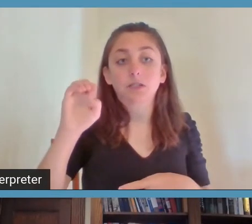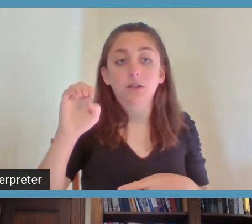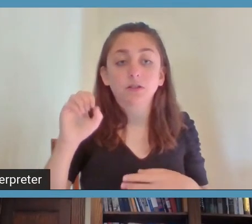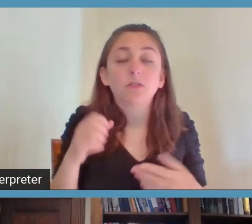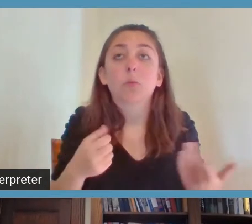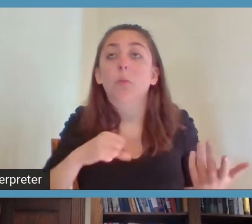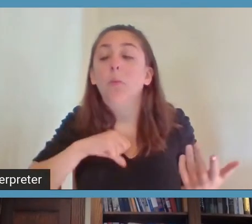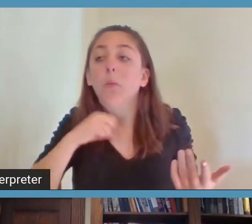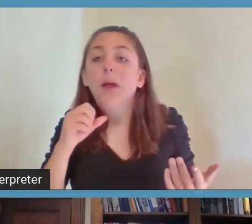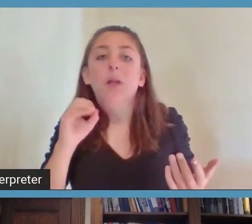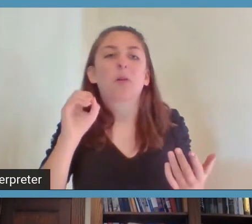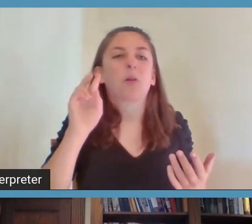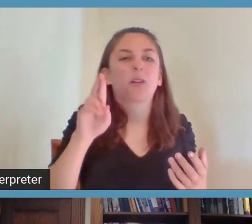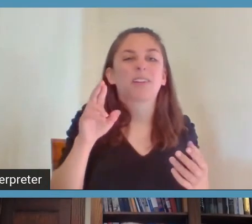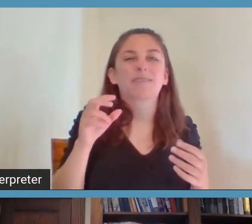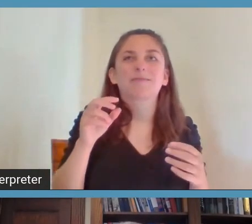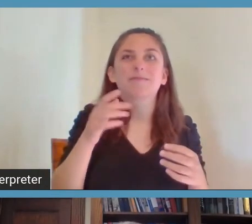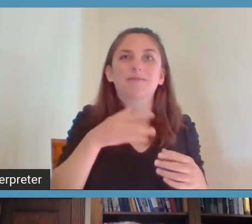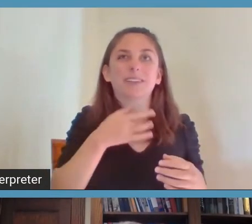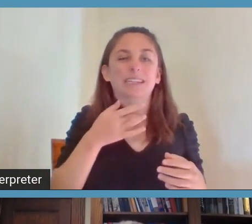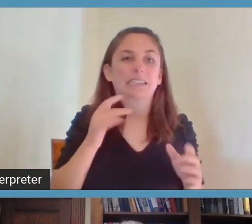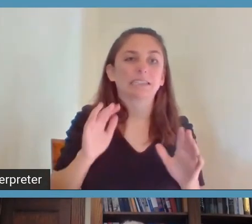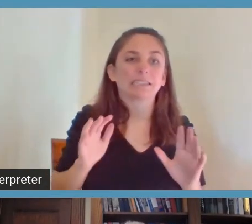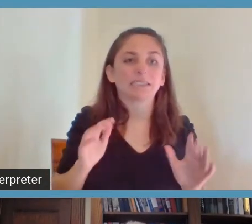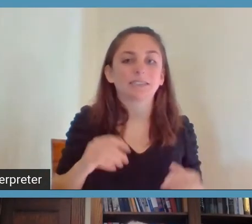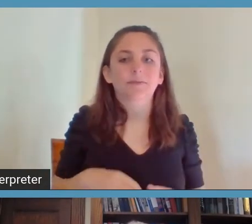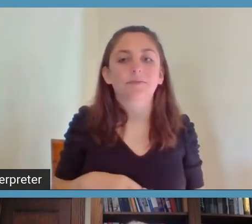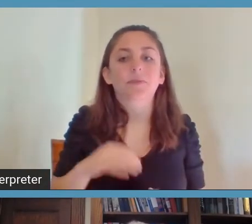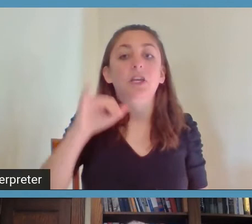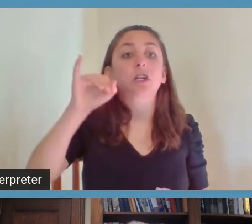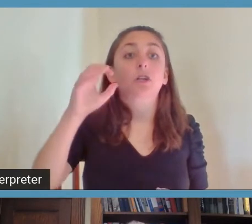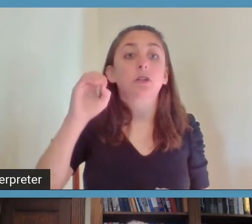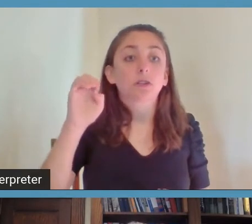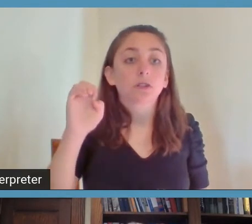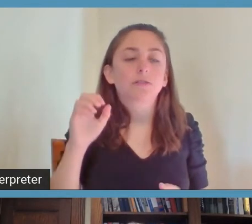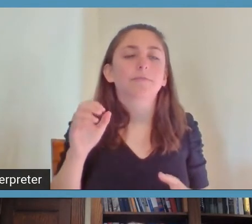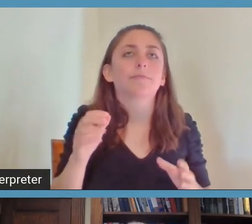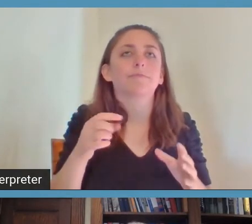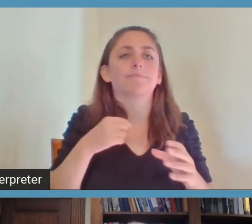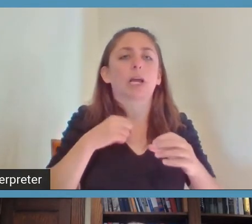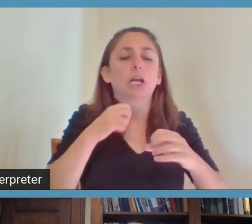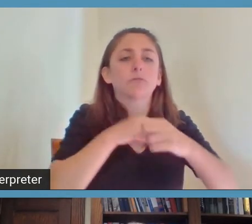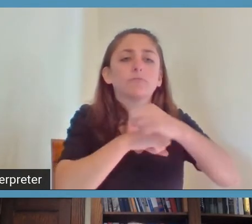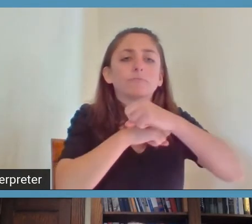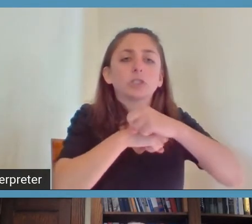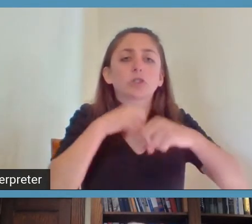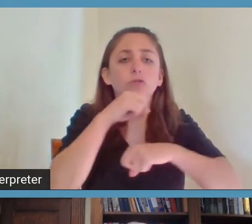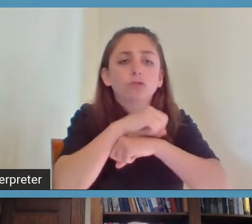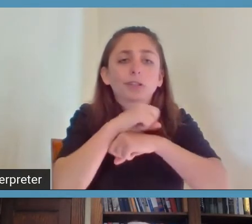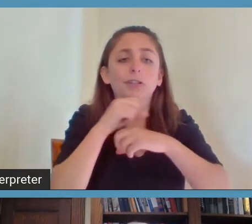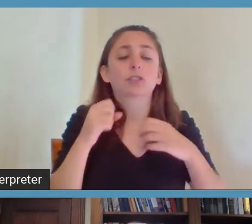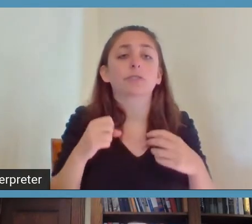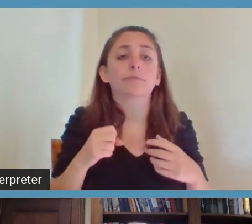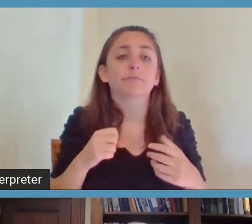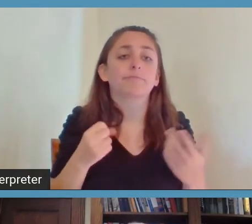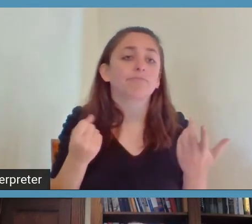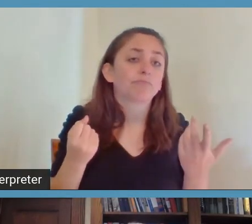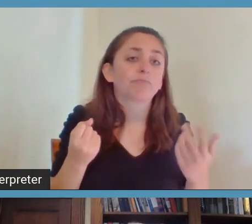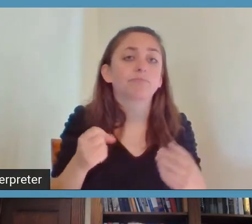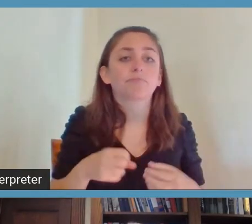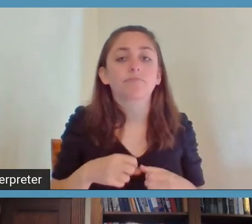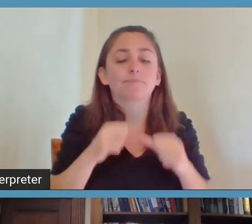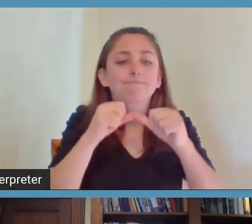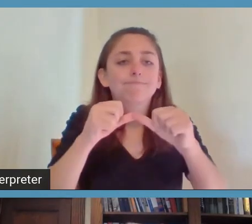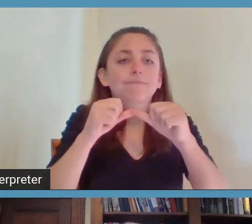is? Joe? So my structure is pretty solid. The five questions, some follow-up.